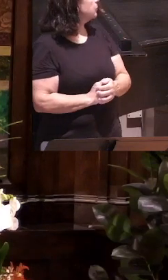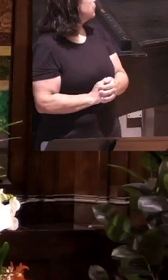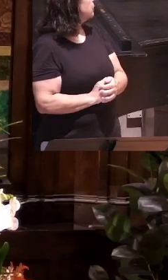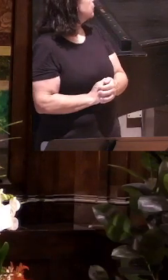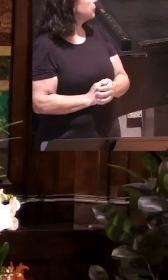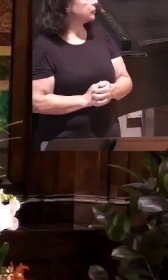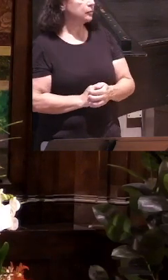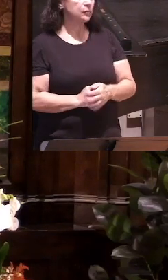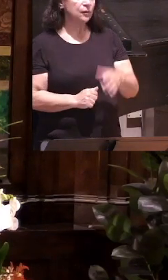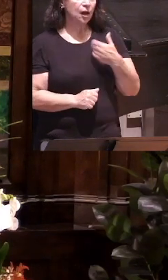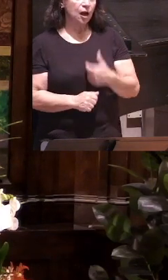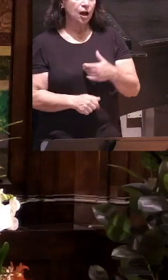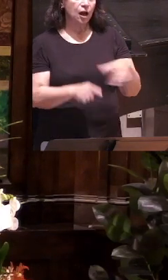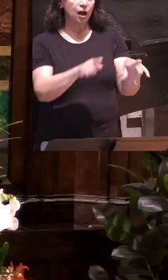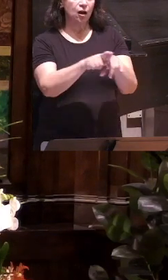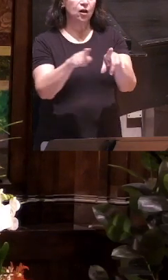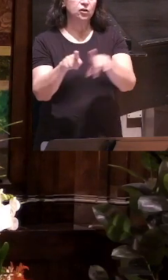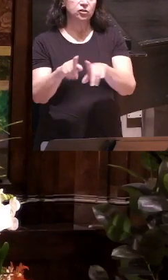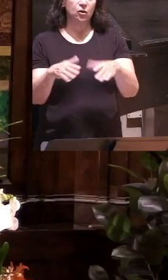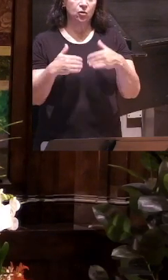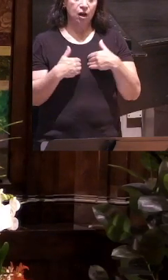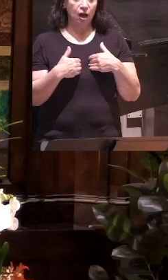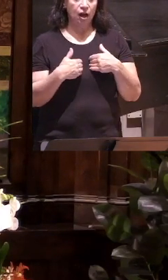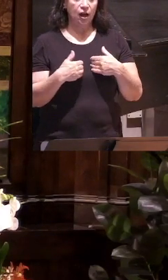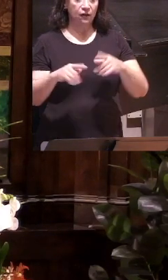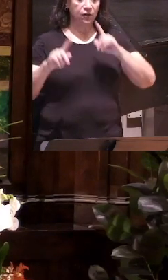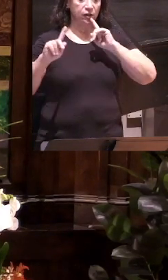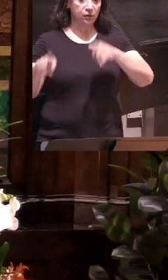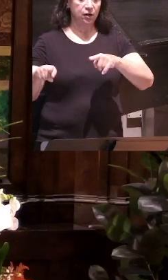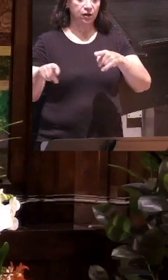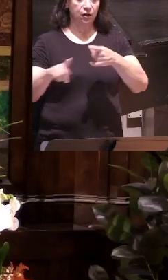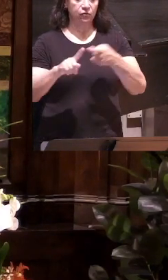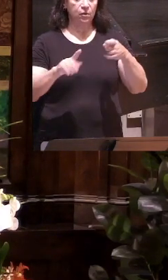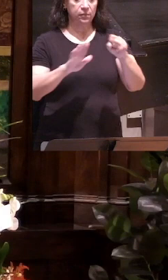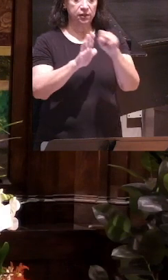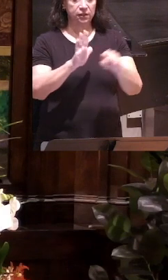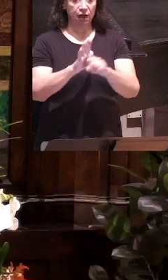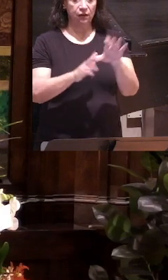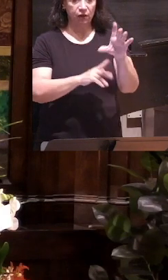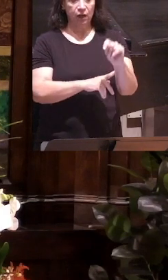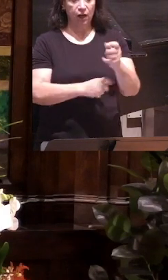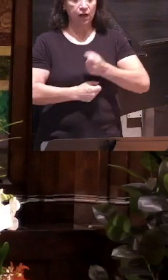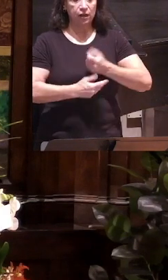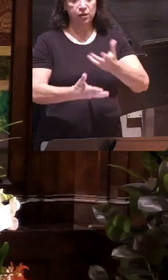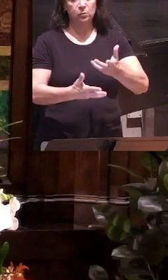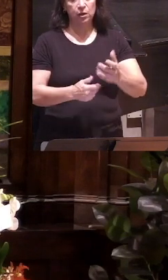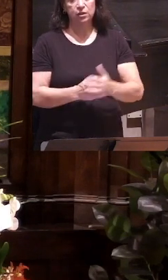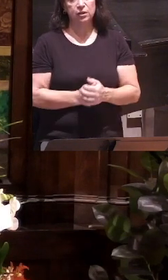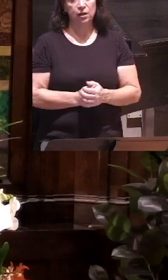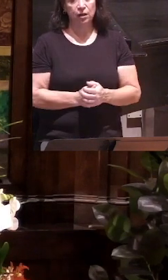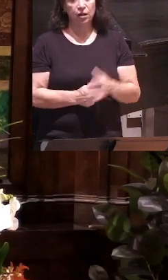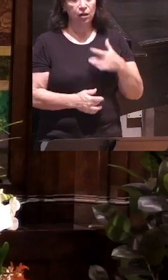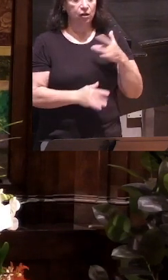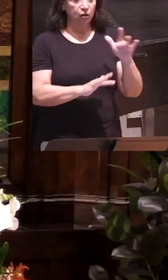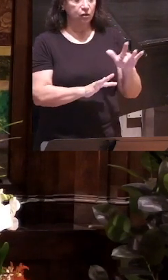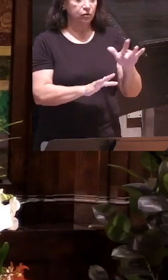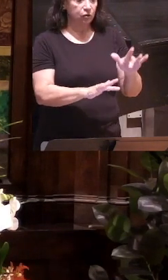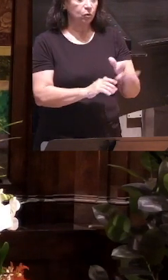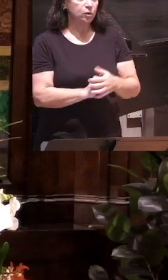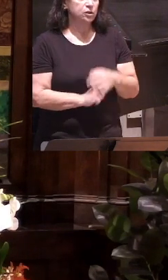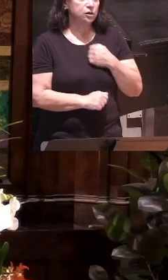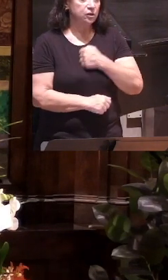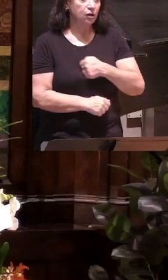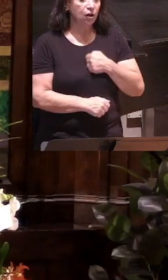I also have a citation from the state of Connecticut expressing the condolences